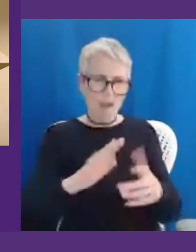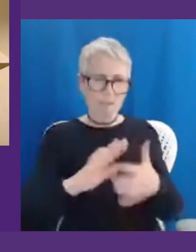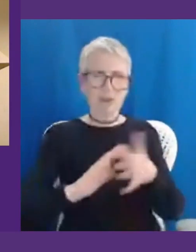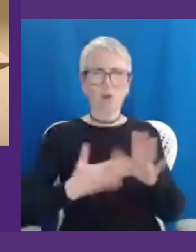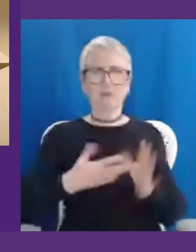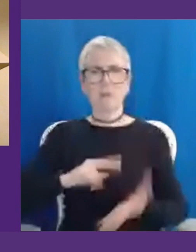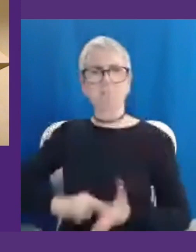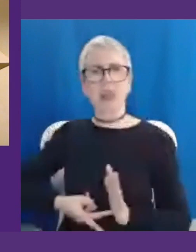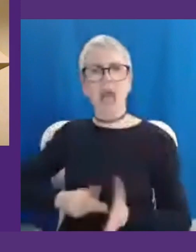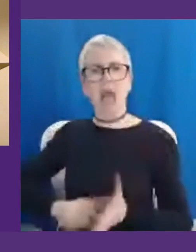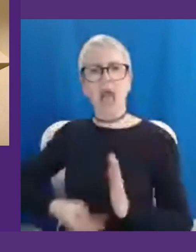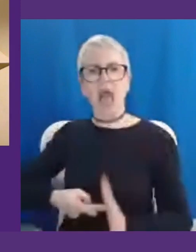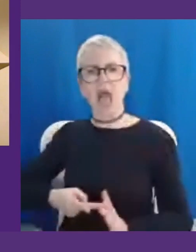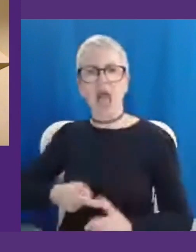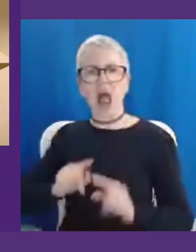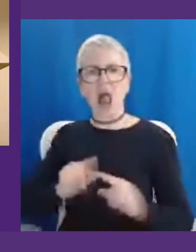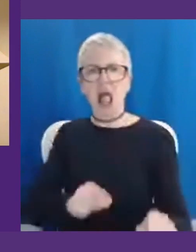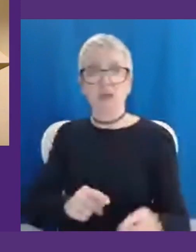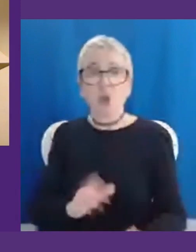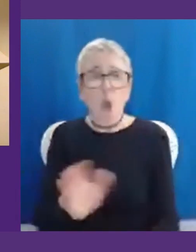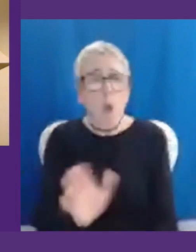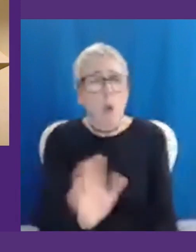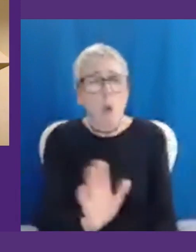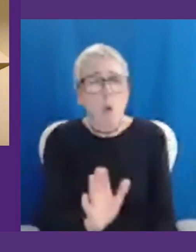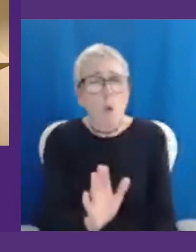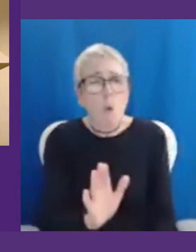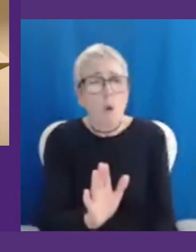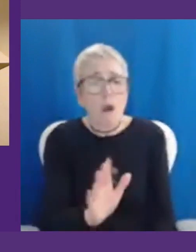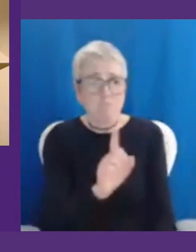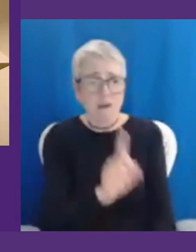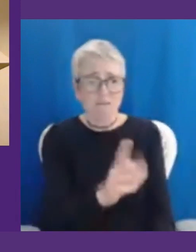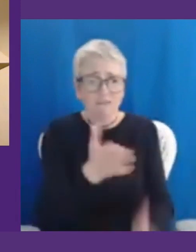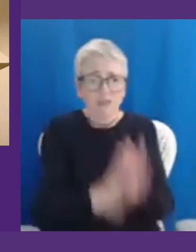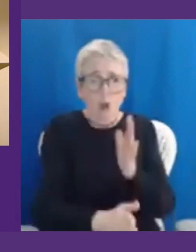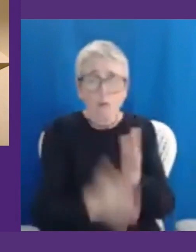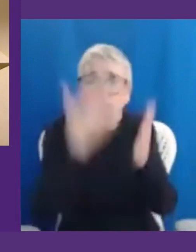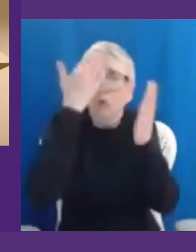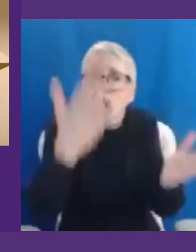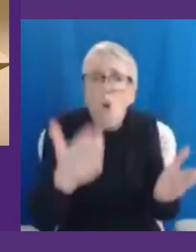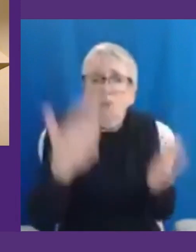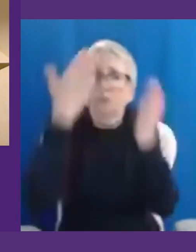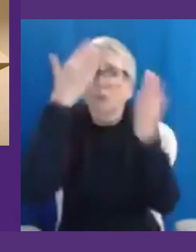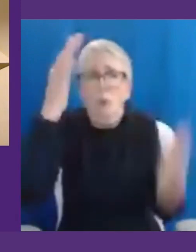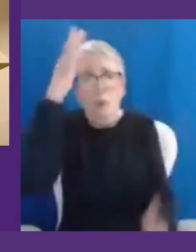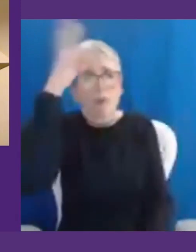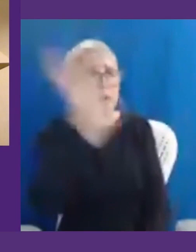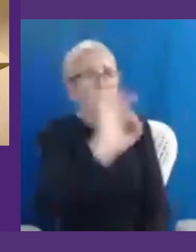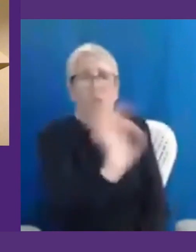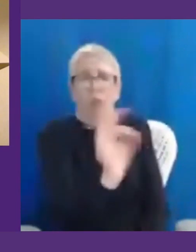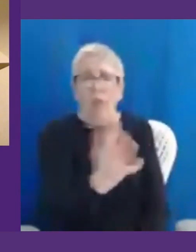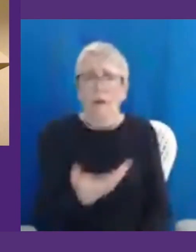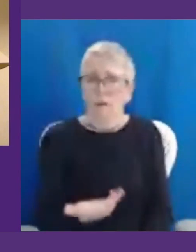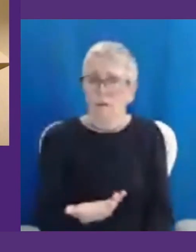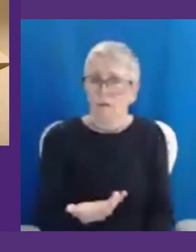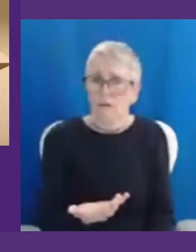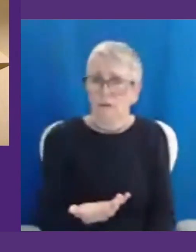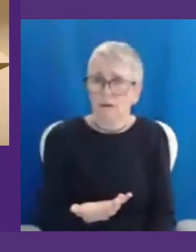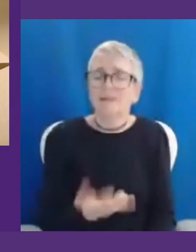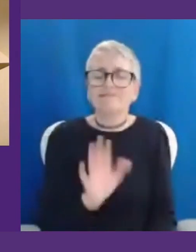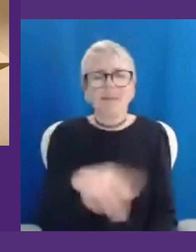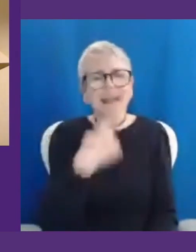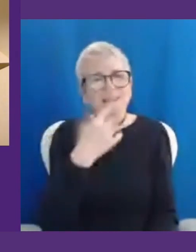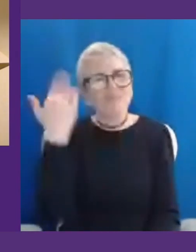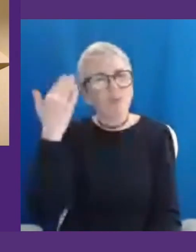occurs from ignorance. Yeah. So as I said before, one of the areas I've encountered